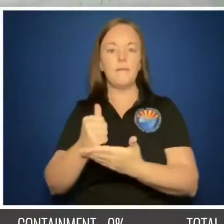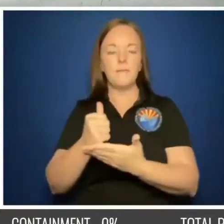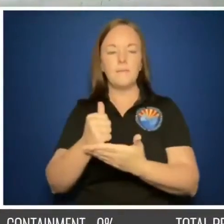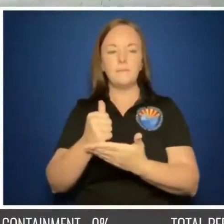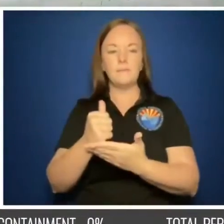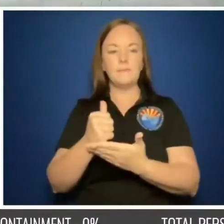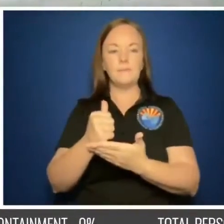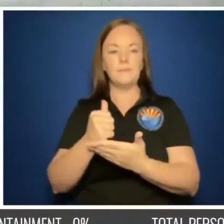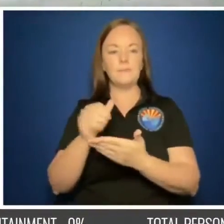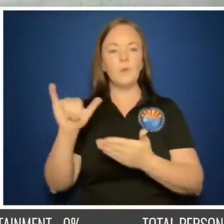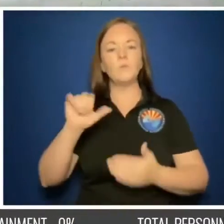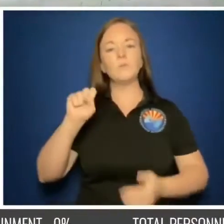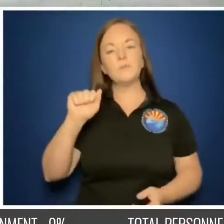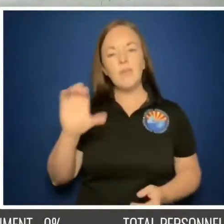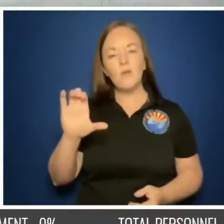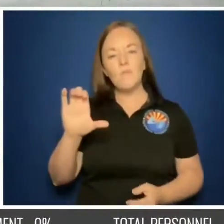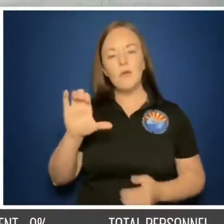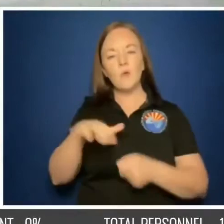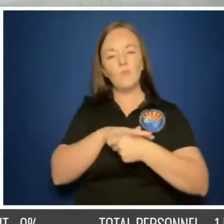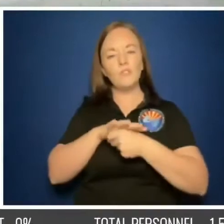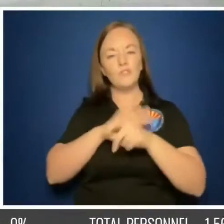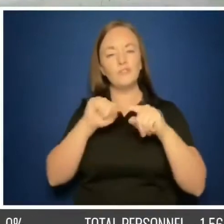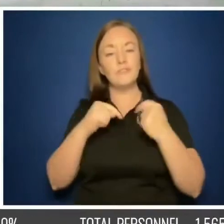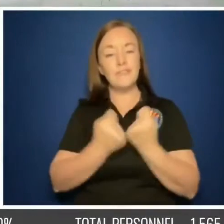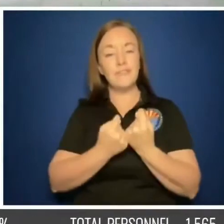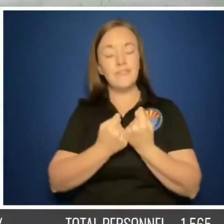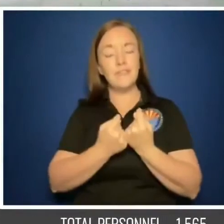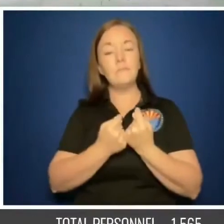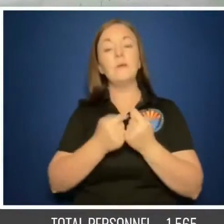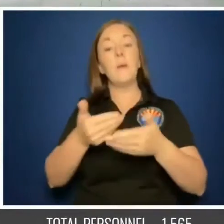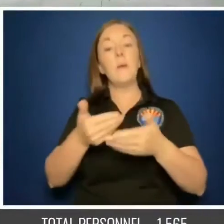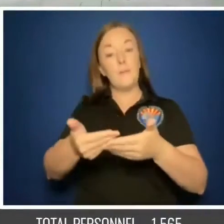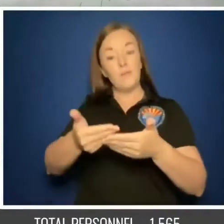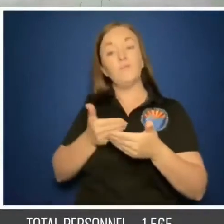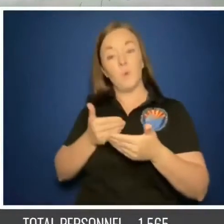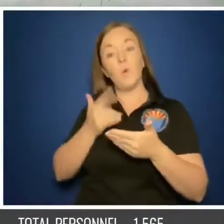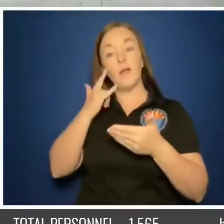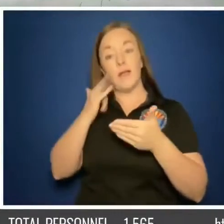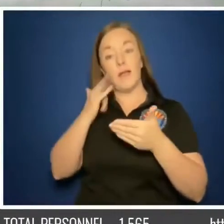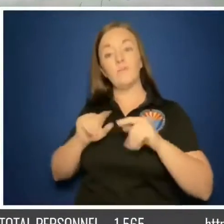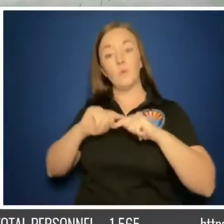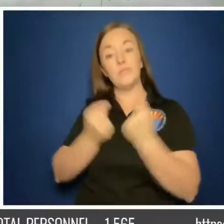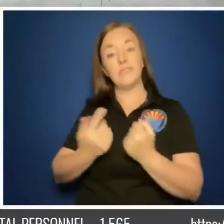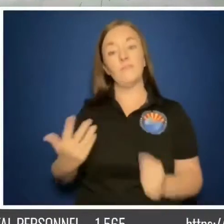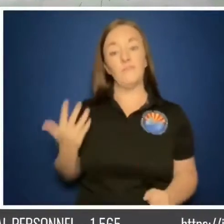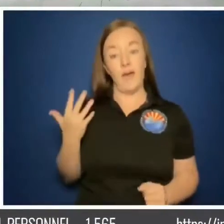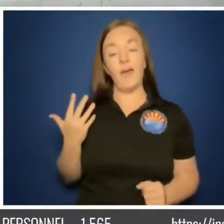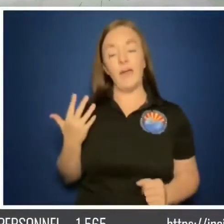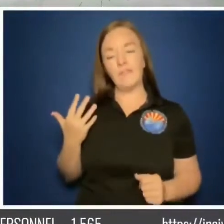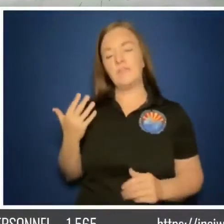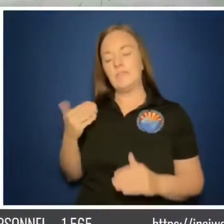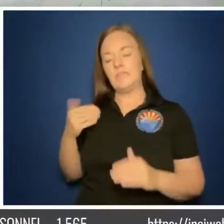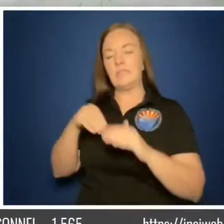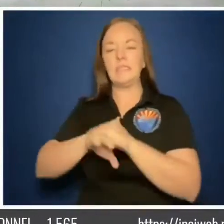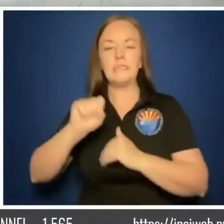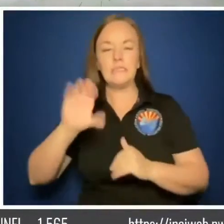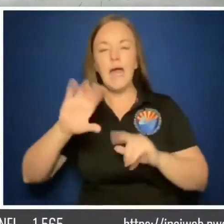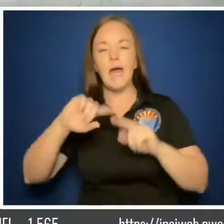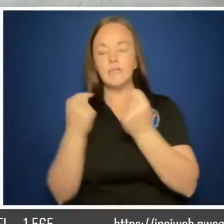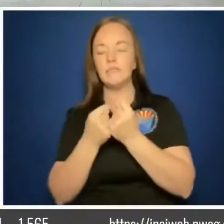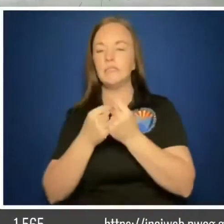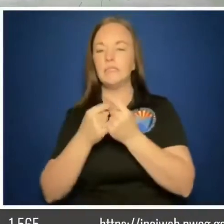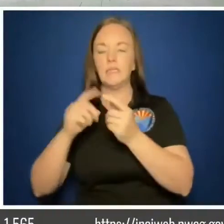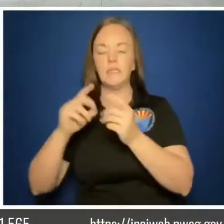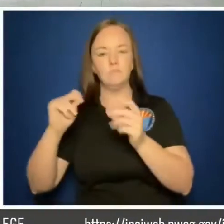SAC regional team that came in before Incident Management Team 5 to help prop us up during the initial